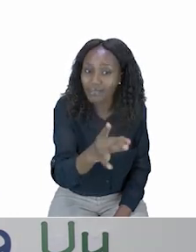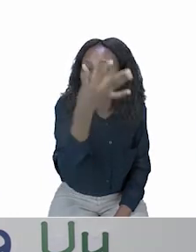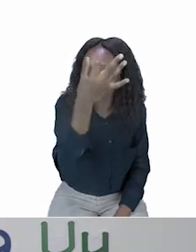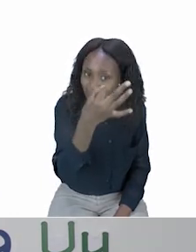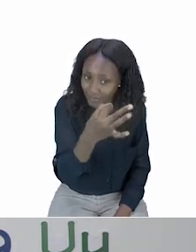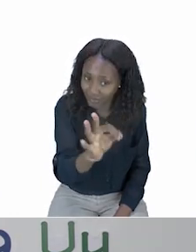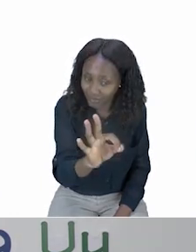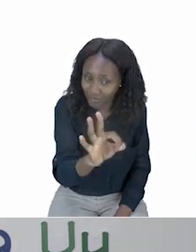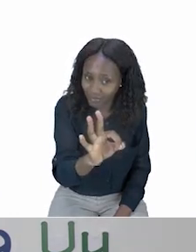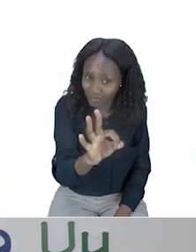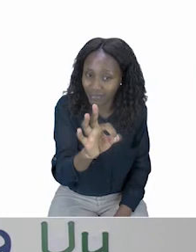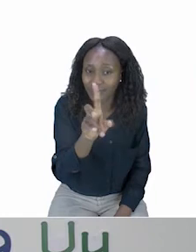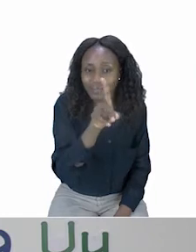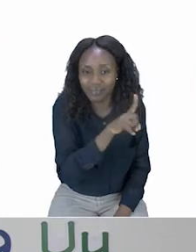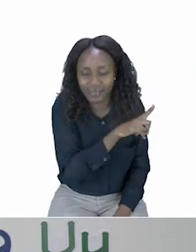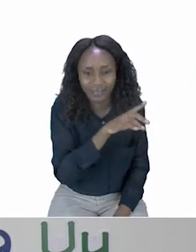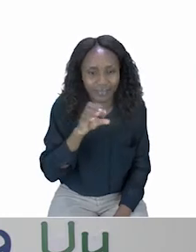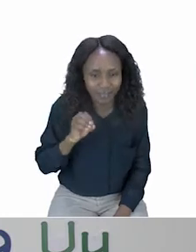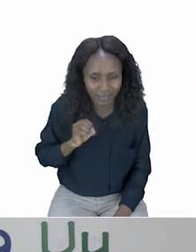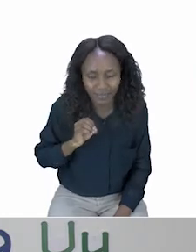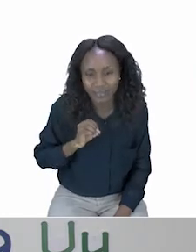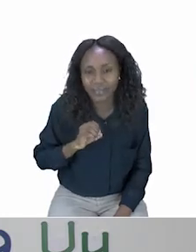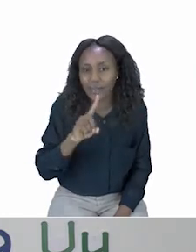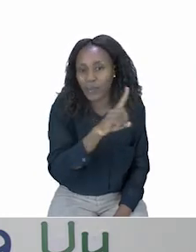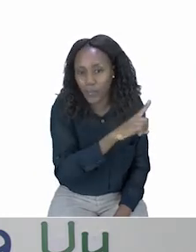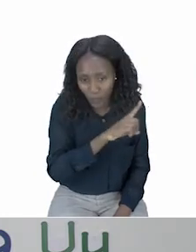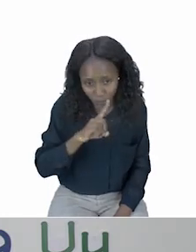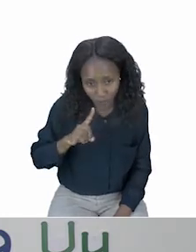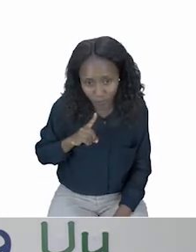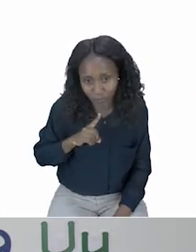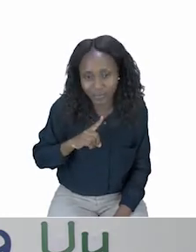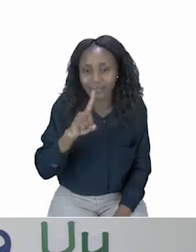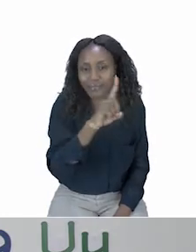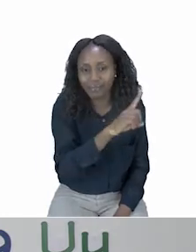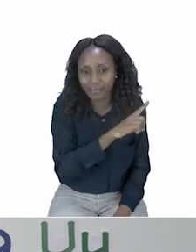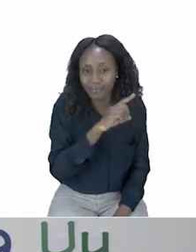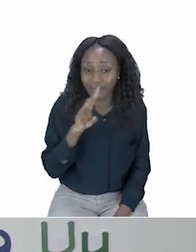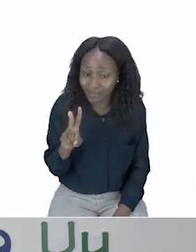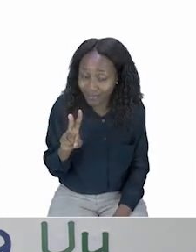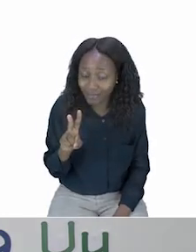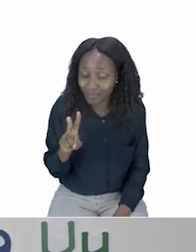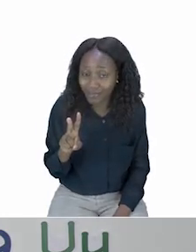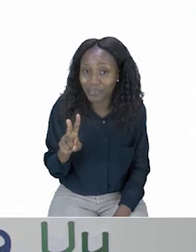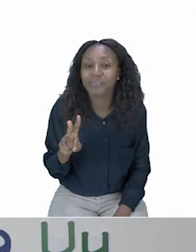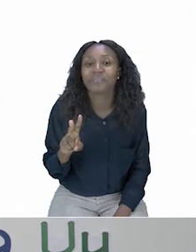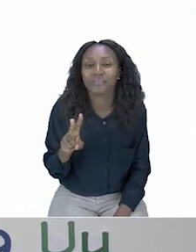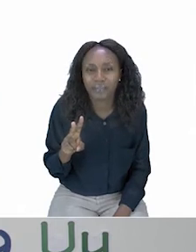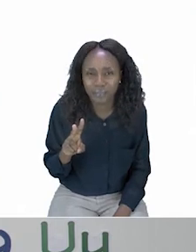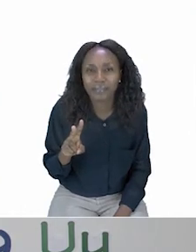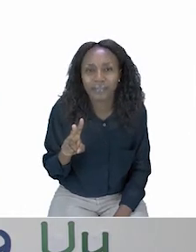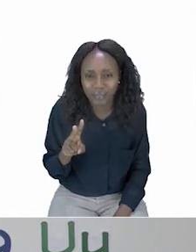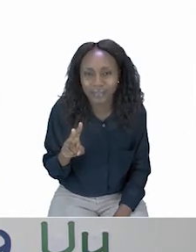8, 9, 10, 11, 12.